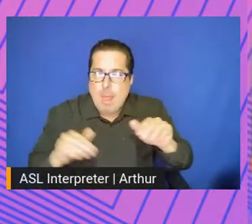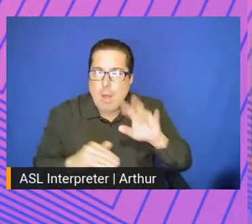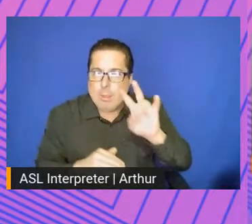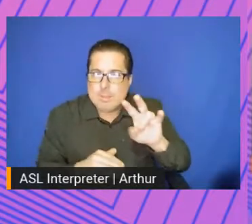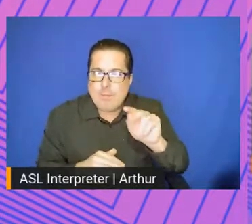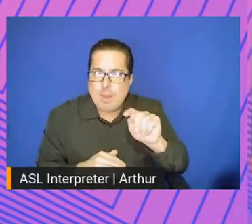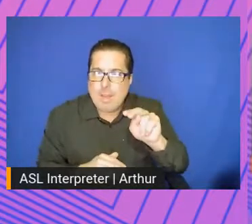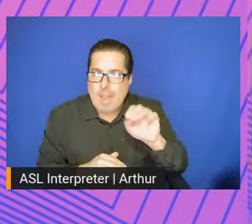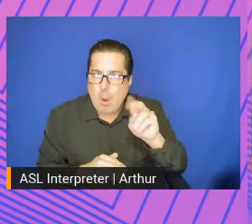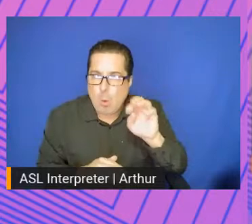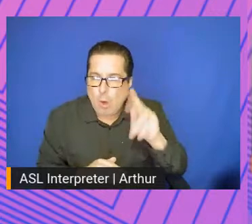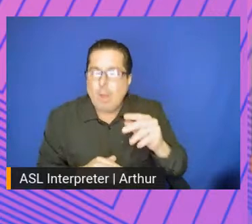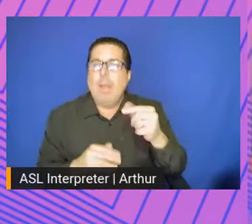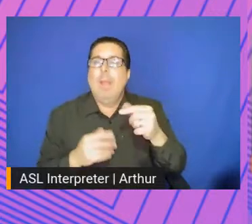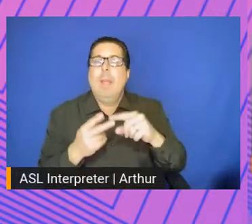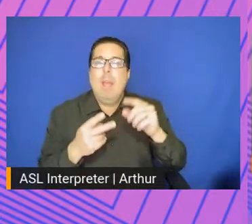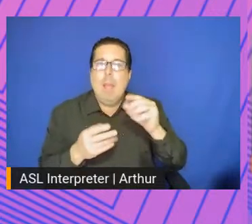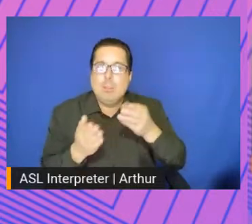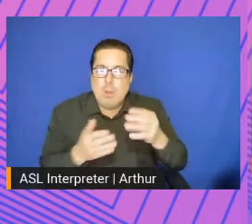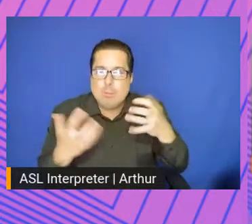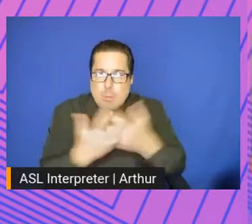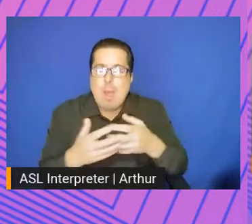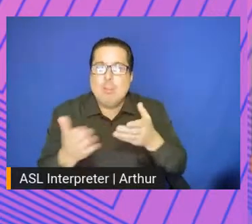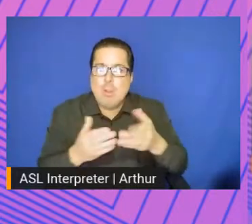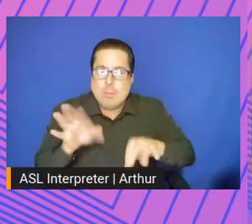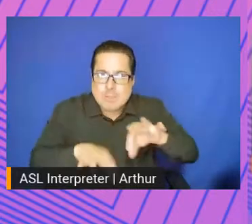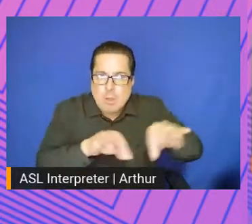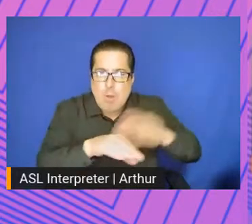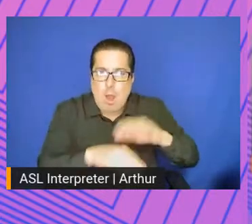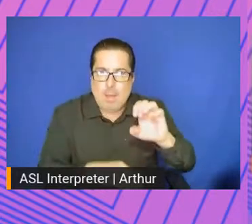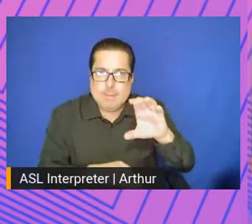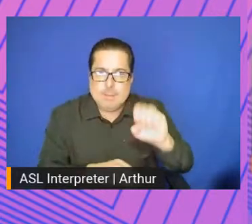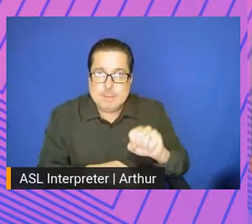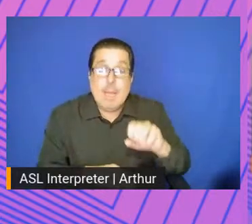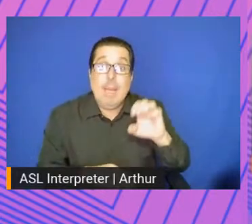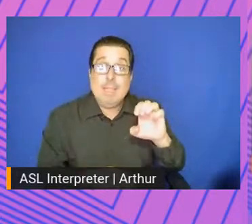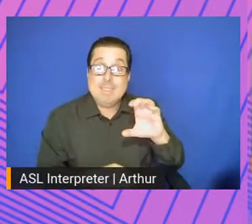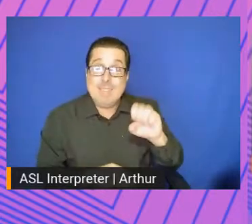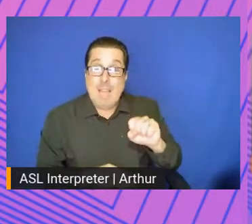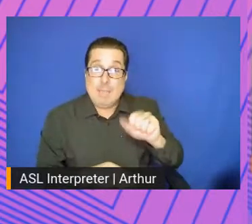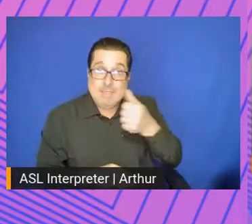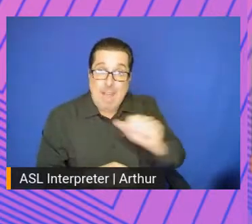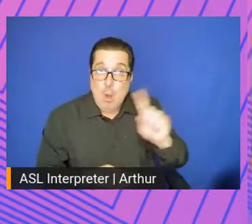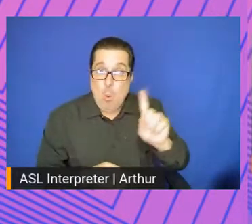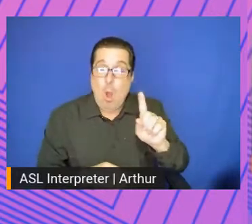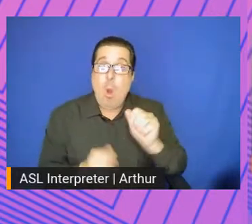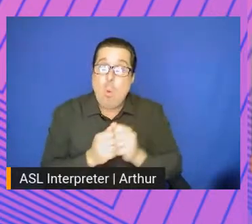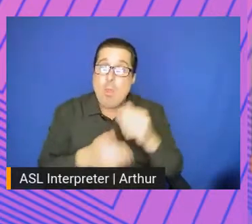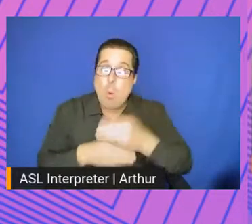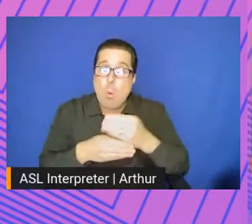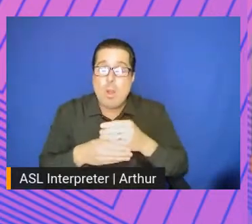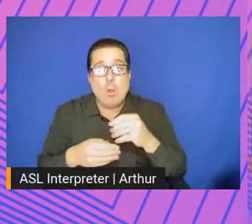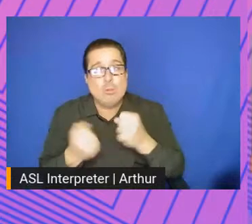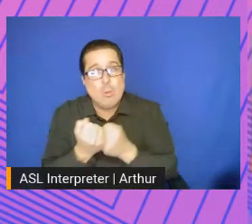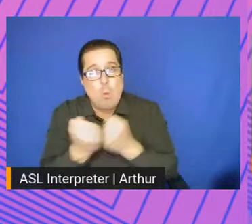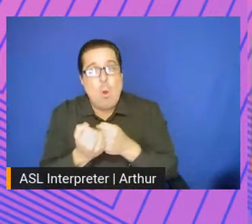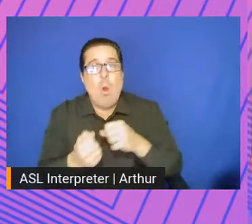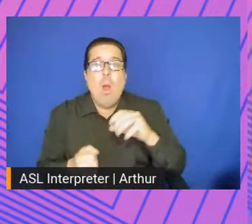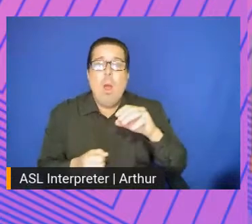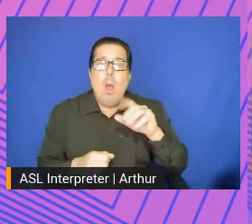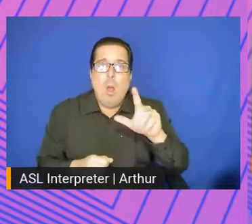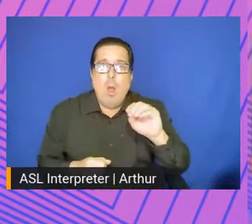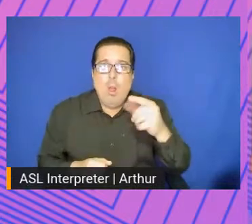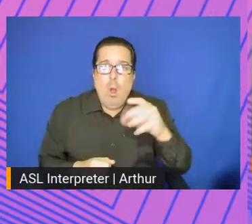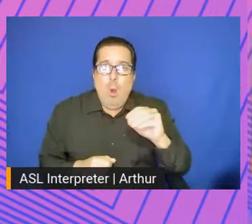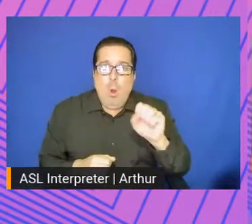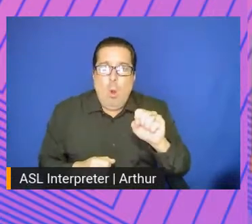service discovery for ECS. And then with ECS Anywhere, we're going to add Windows support as well as load balancer, and we're